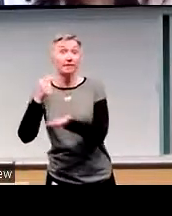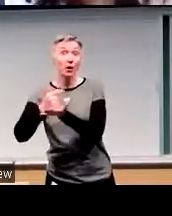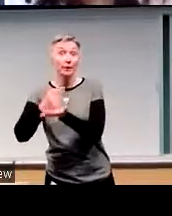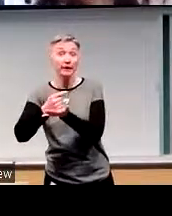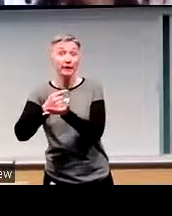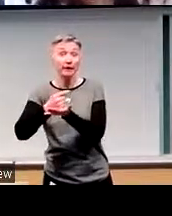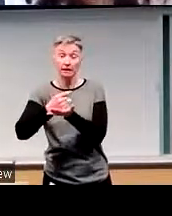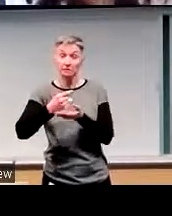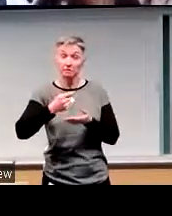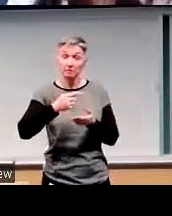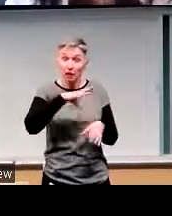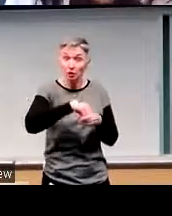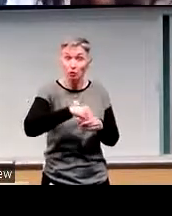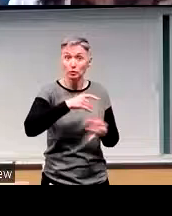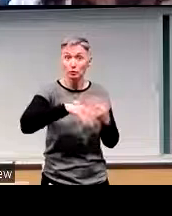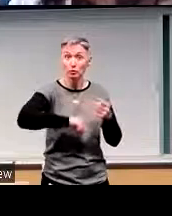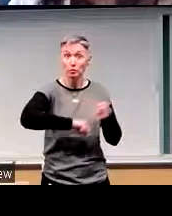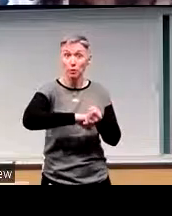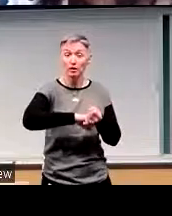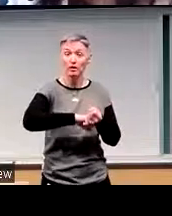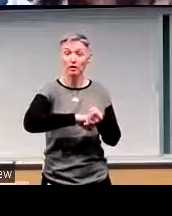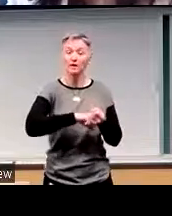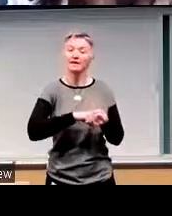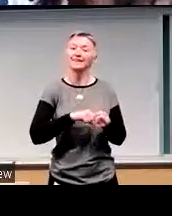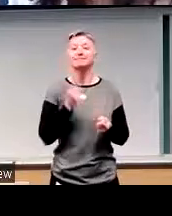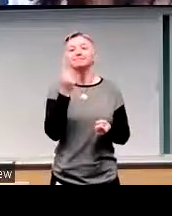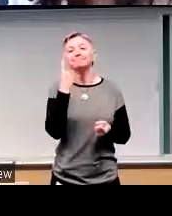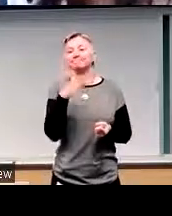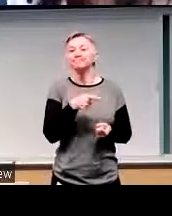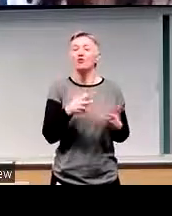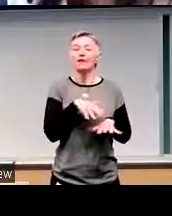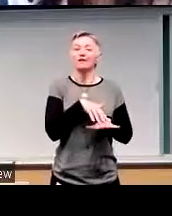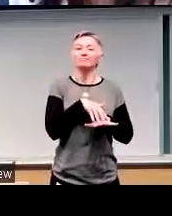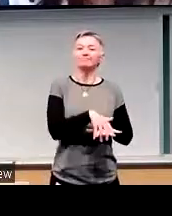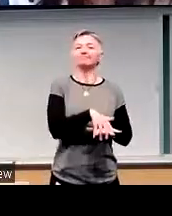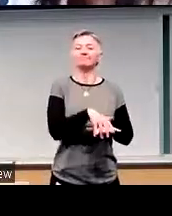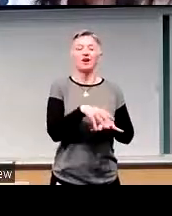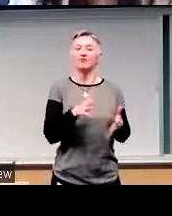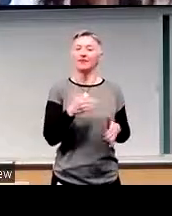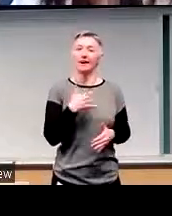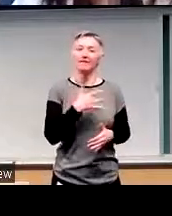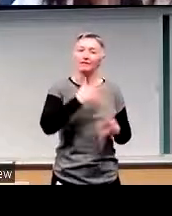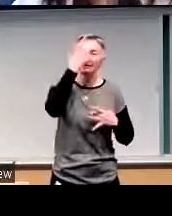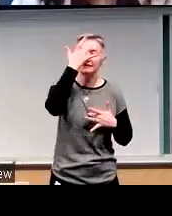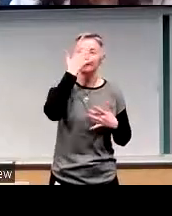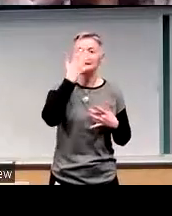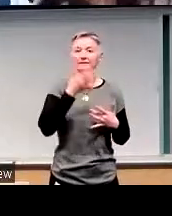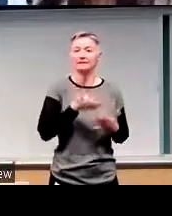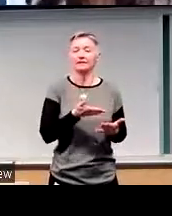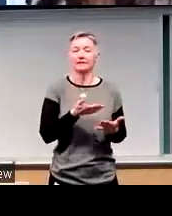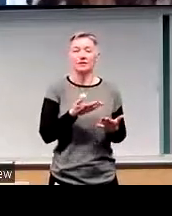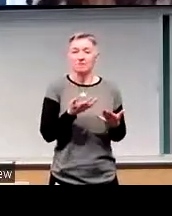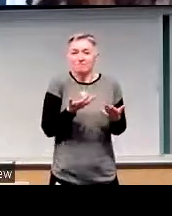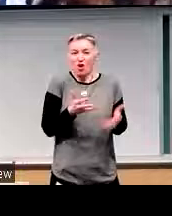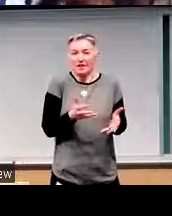includes social support, the conditions are already set for cardiovascular disease and for all of